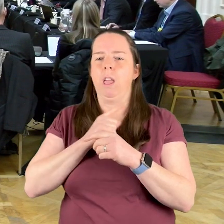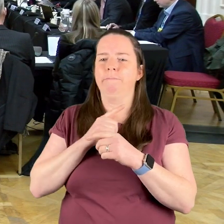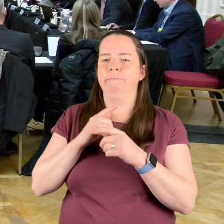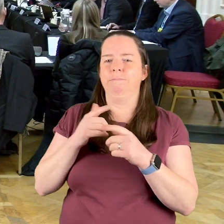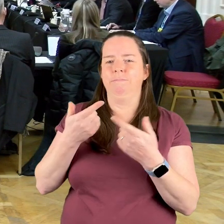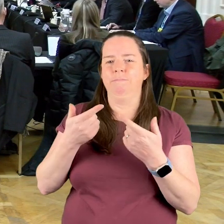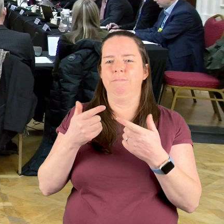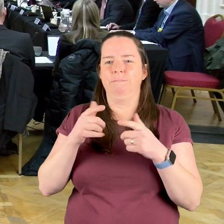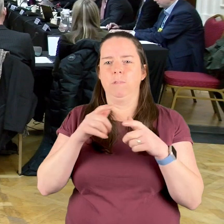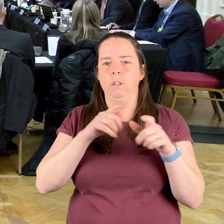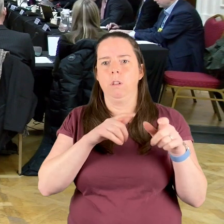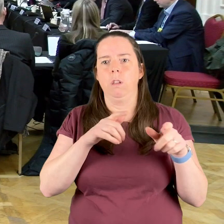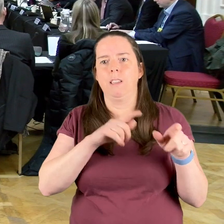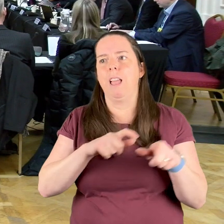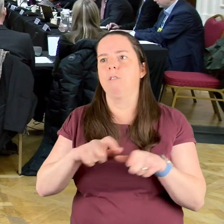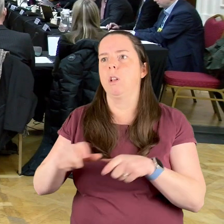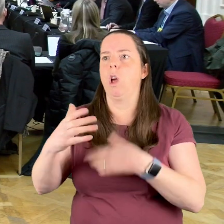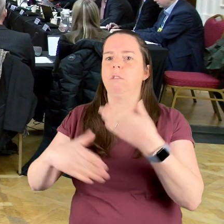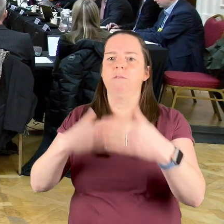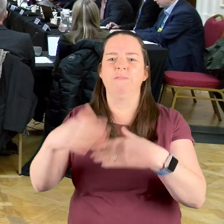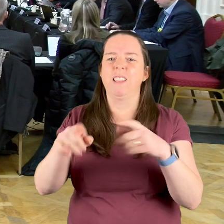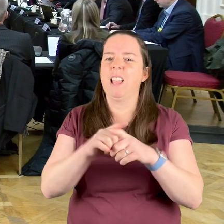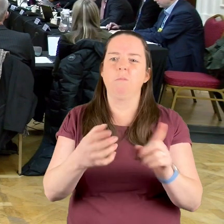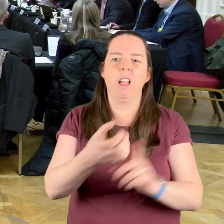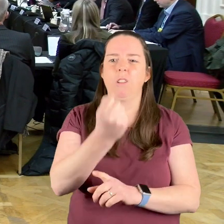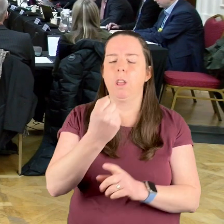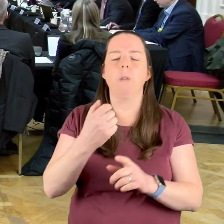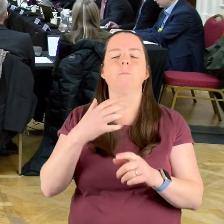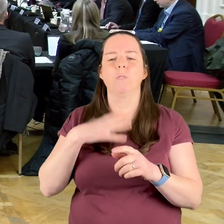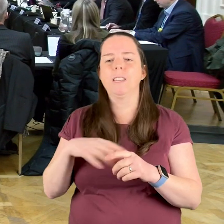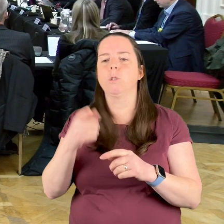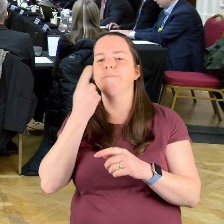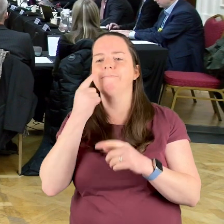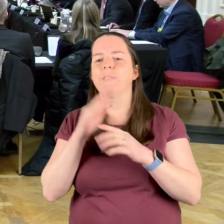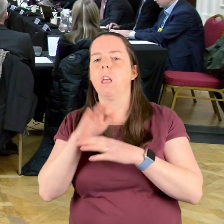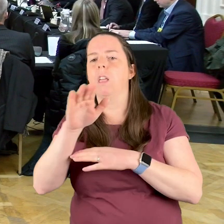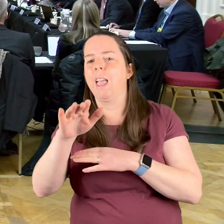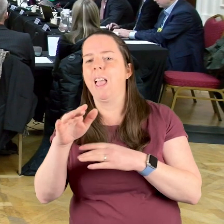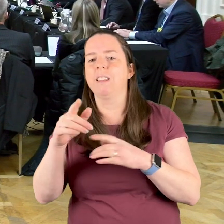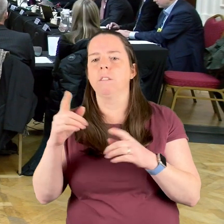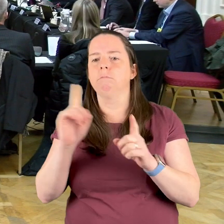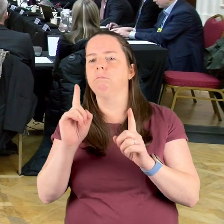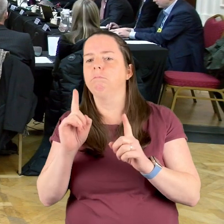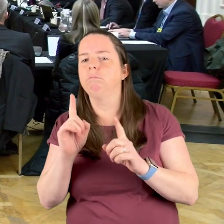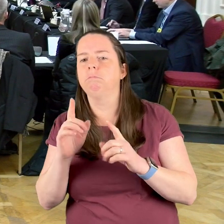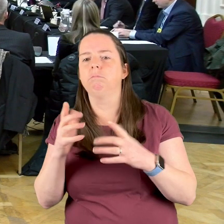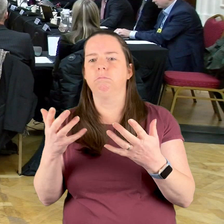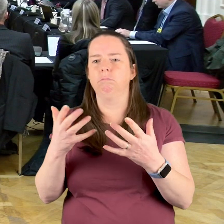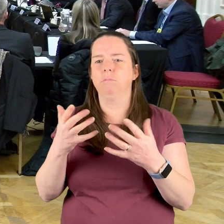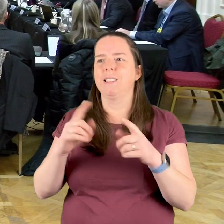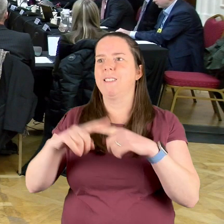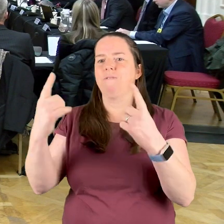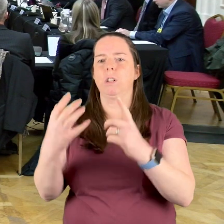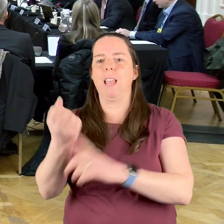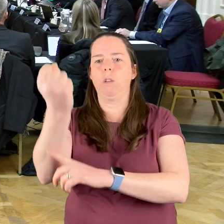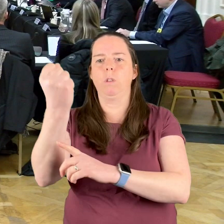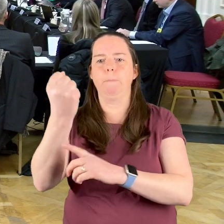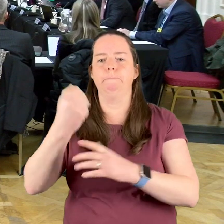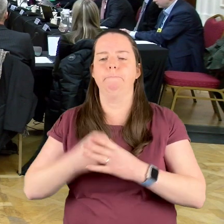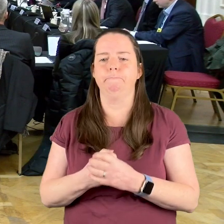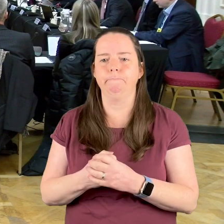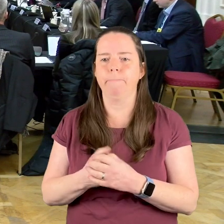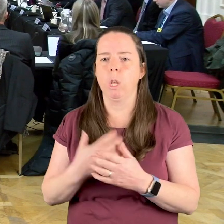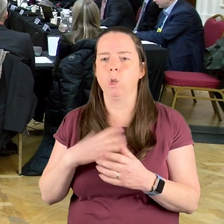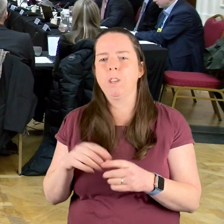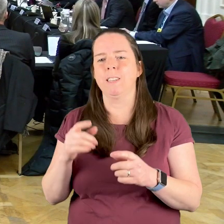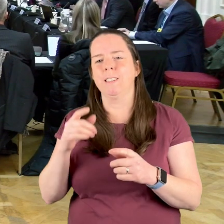we're doing it, as we all know, is likely to get us a pretty similar outcome. And we need it to be a different outcome to that we're seeing at this point.